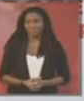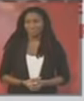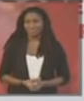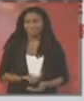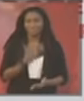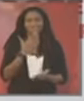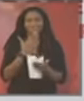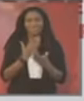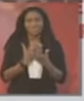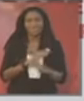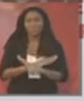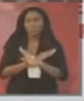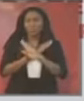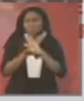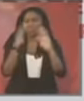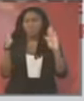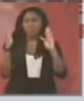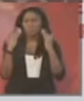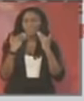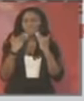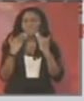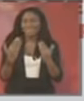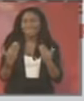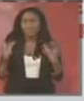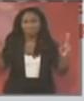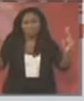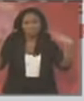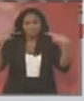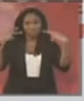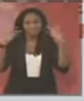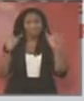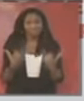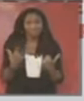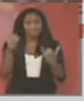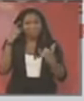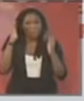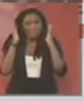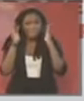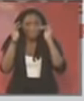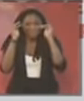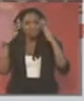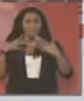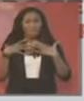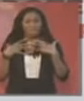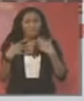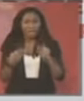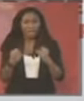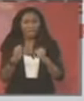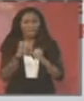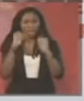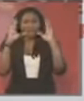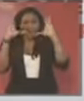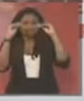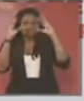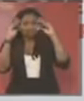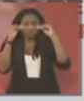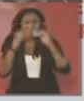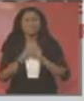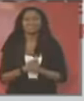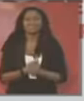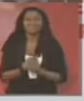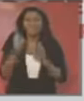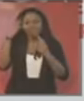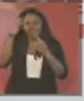Good morning, and thank you for joining us for another Ministry of Health virtual media conference, which provides you with